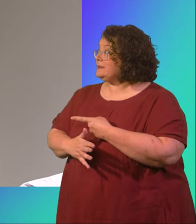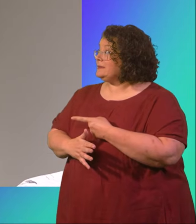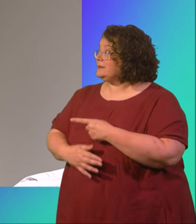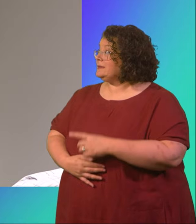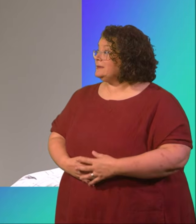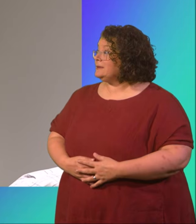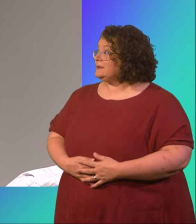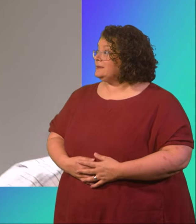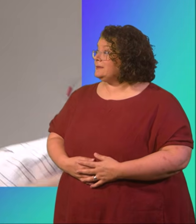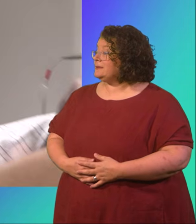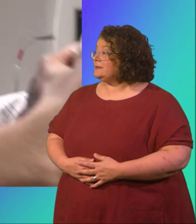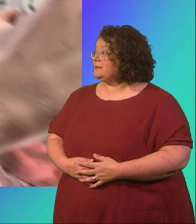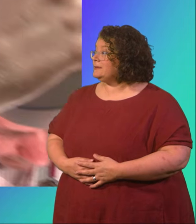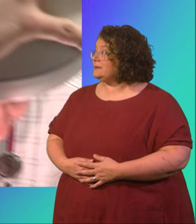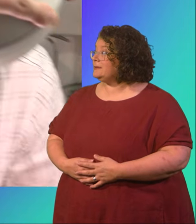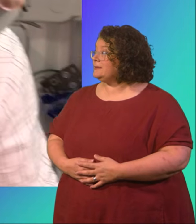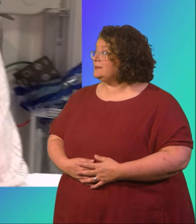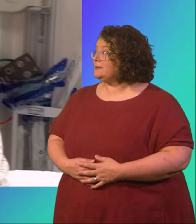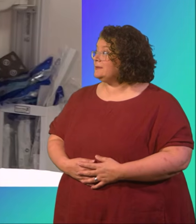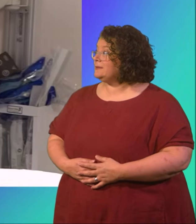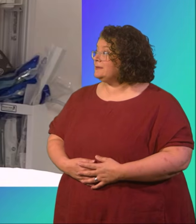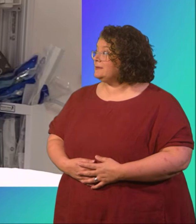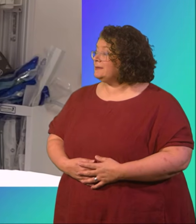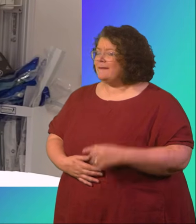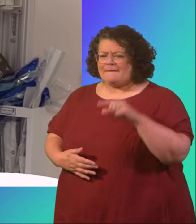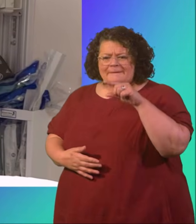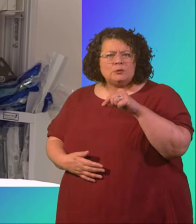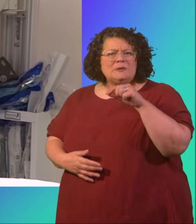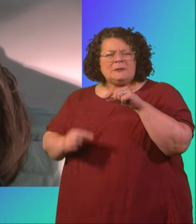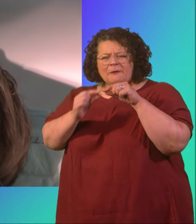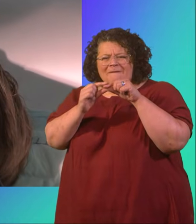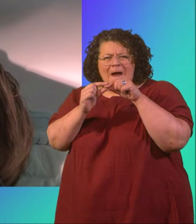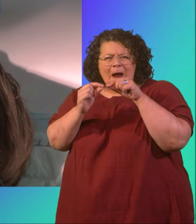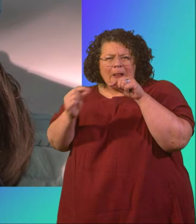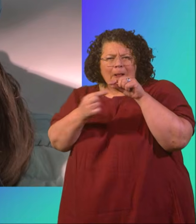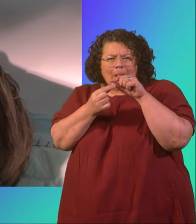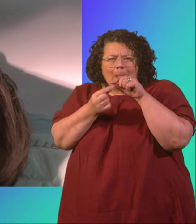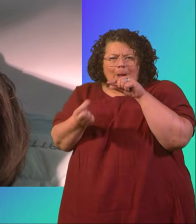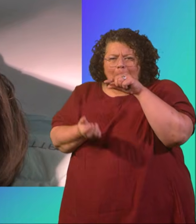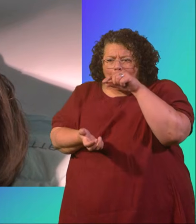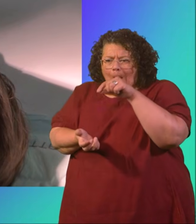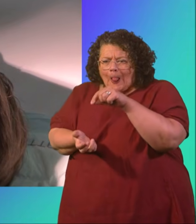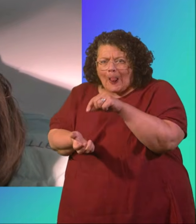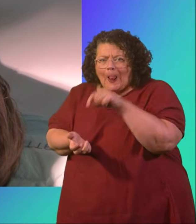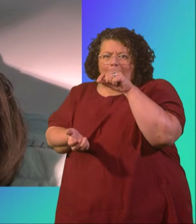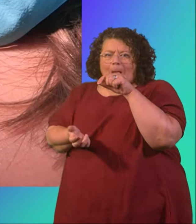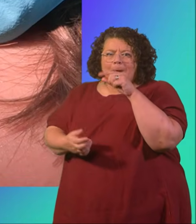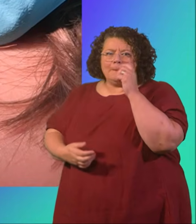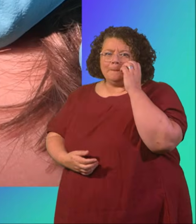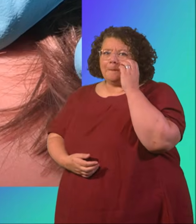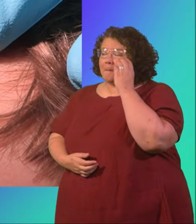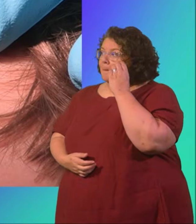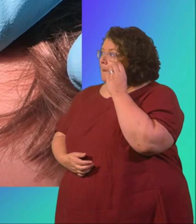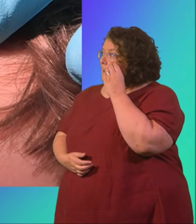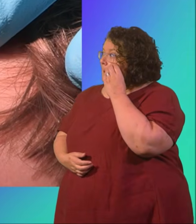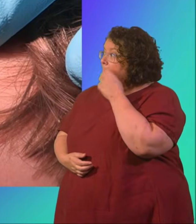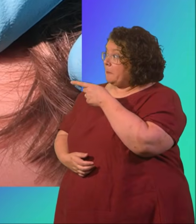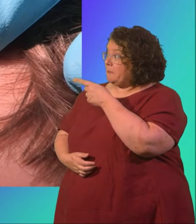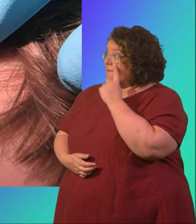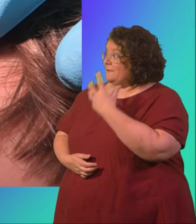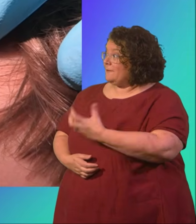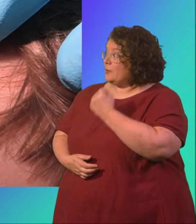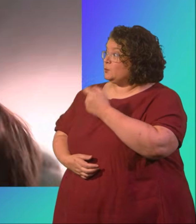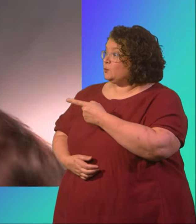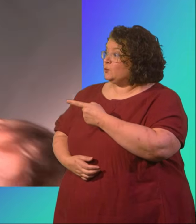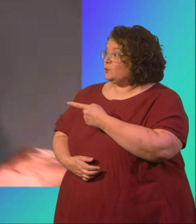one slippery stone. But with some fine tweezers and a super steady hand, Harry's big bonce